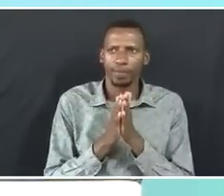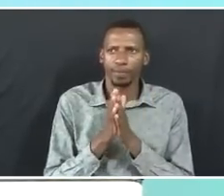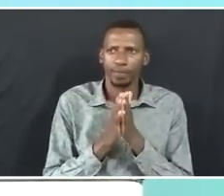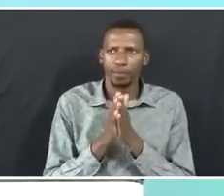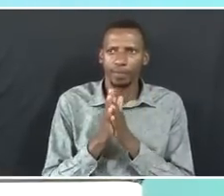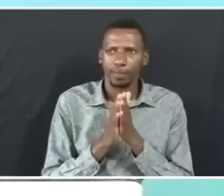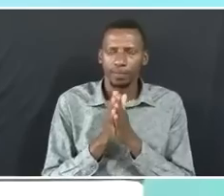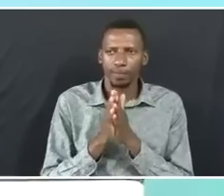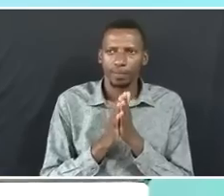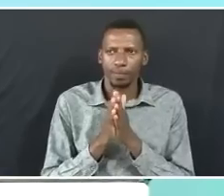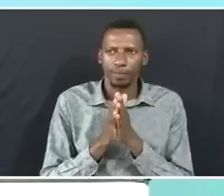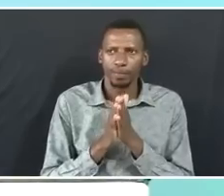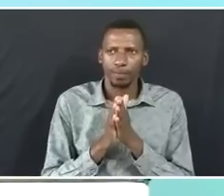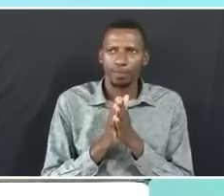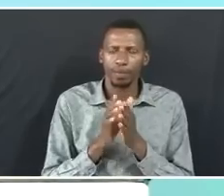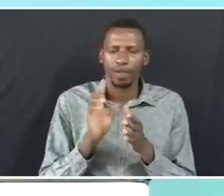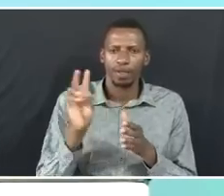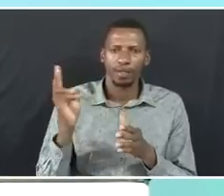the second bit,